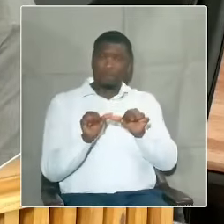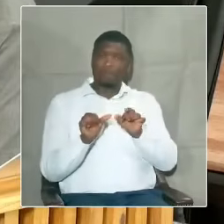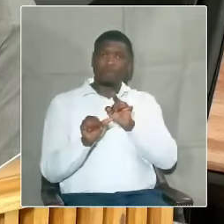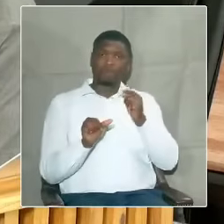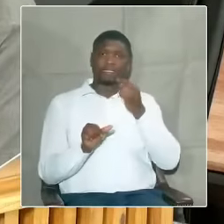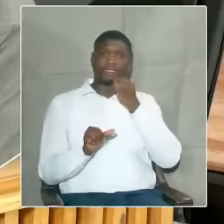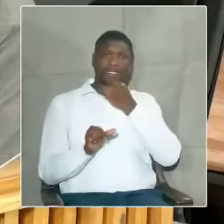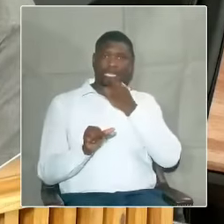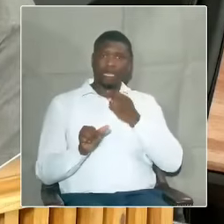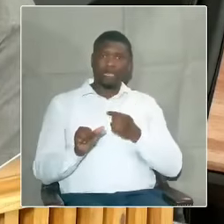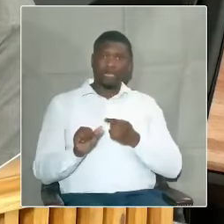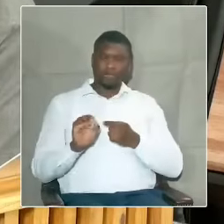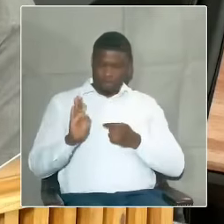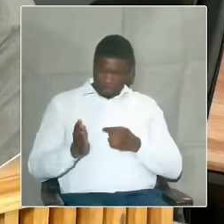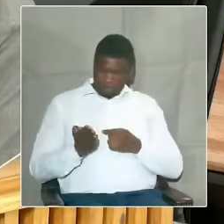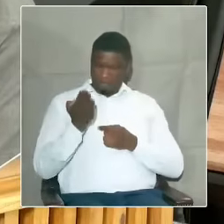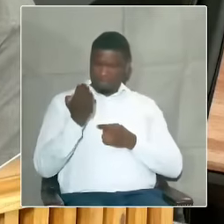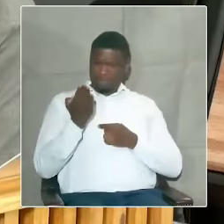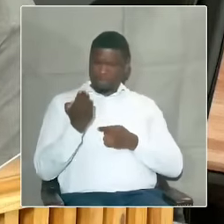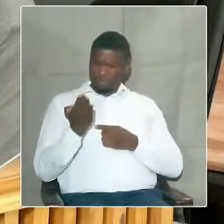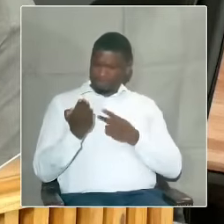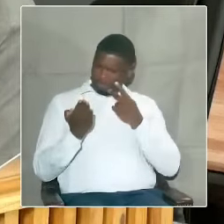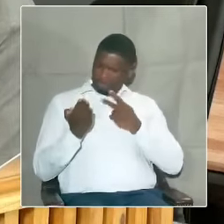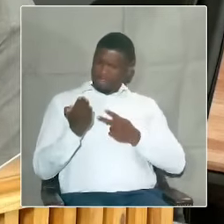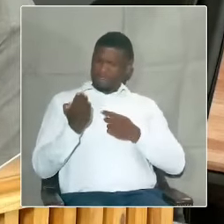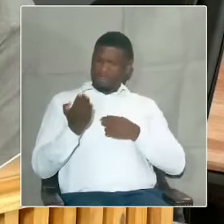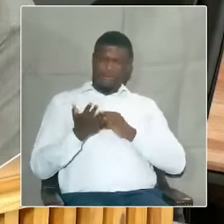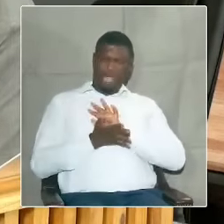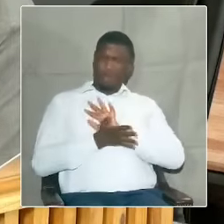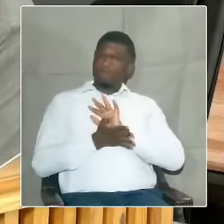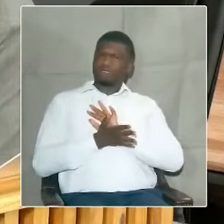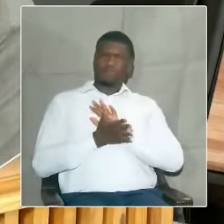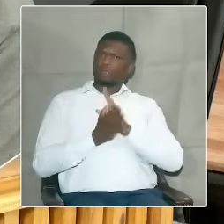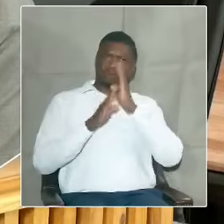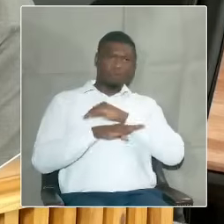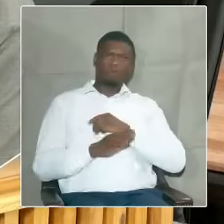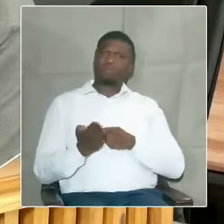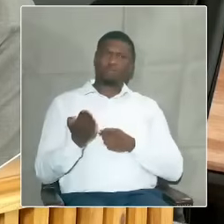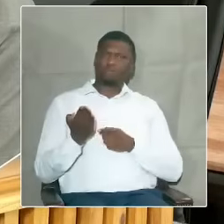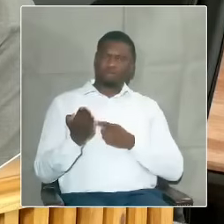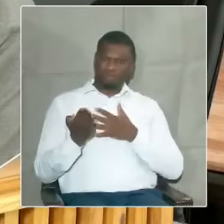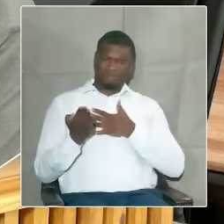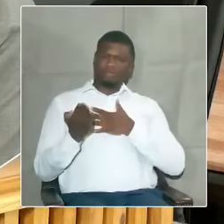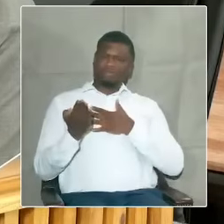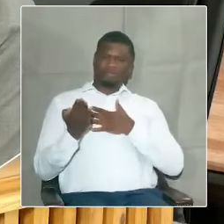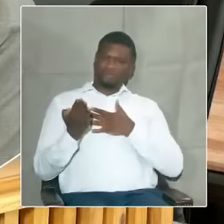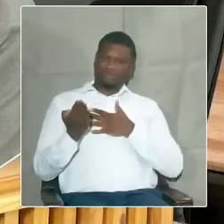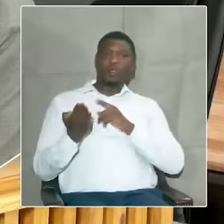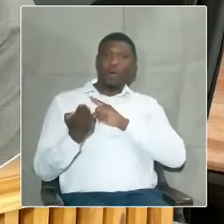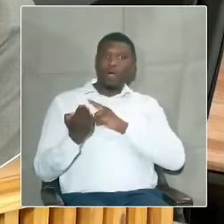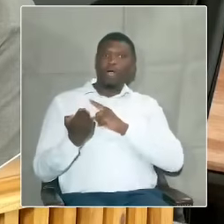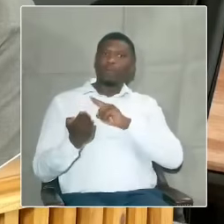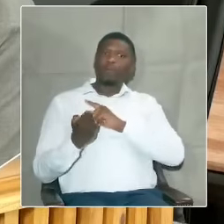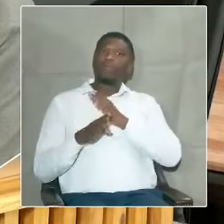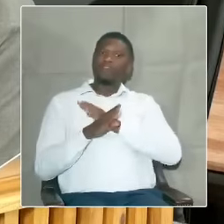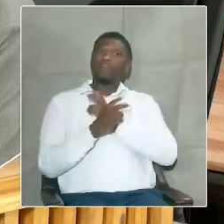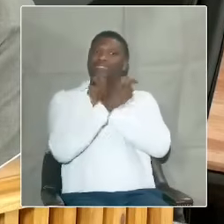you say, I did not fully appreciate the significance of the letter because, as I said, I was on leave.